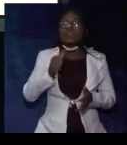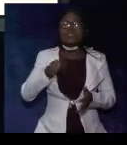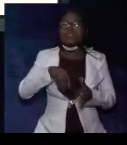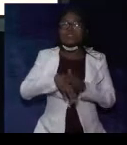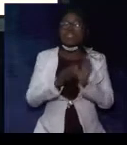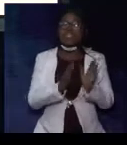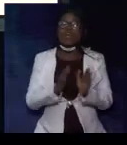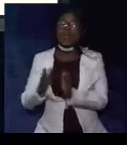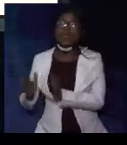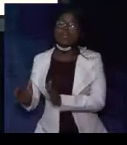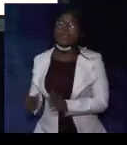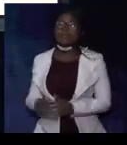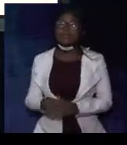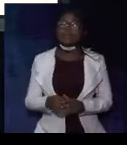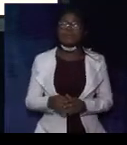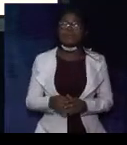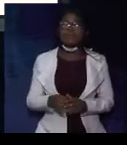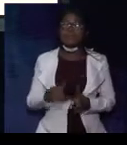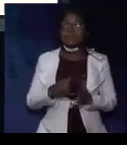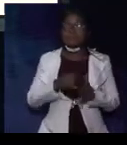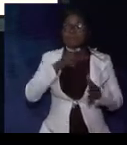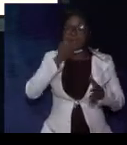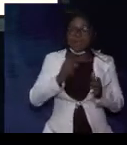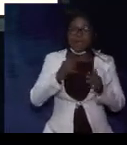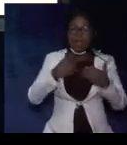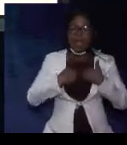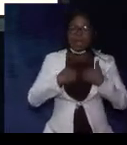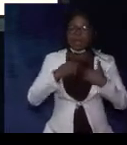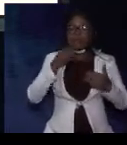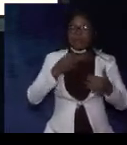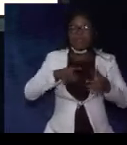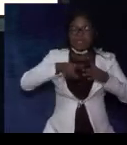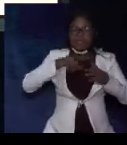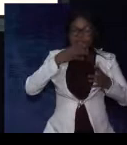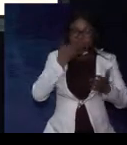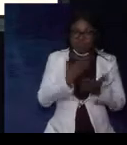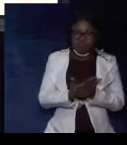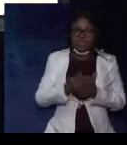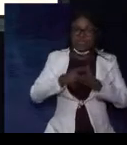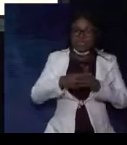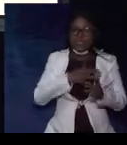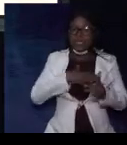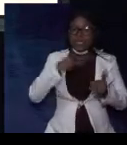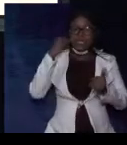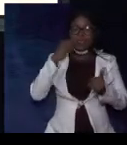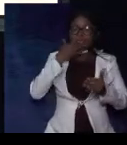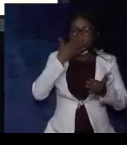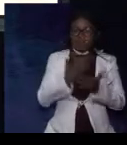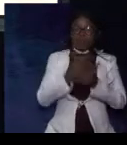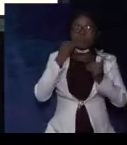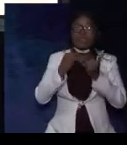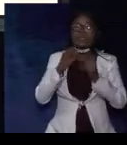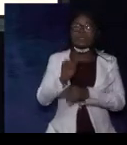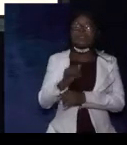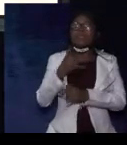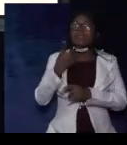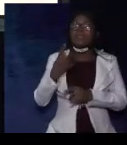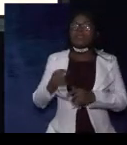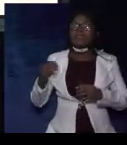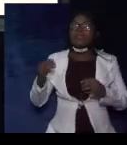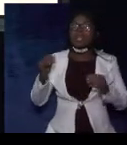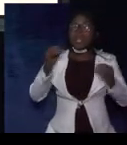very clear beginning, middle, and end. Then the conflict.